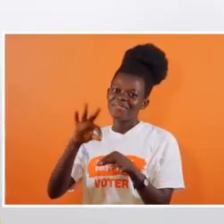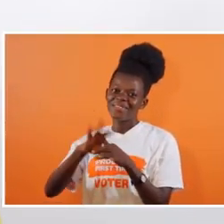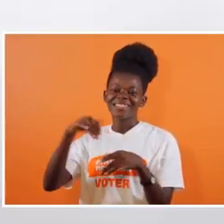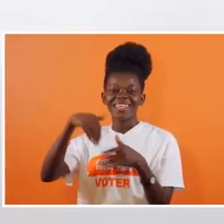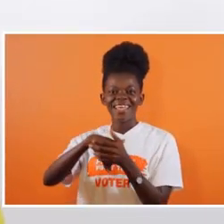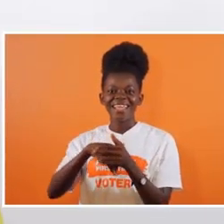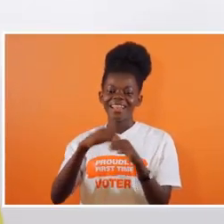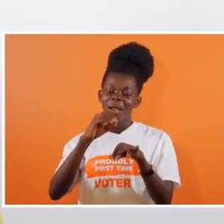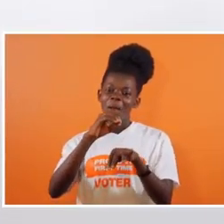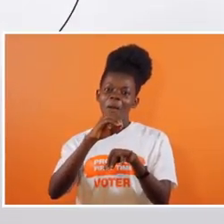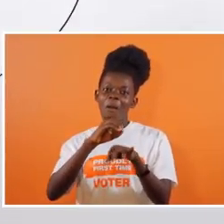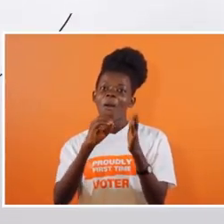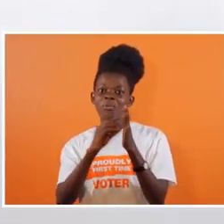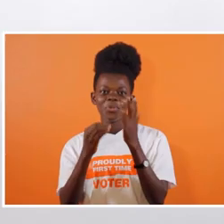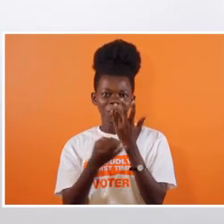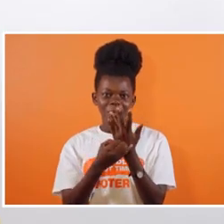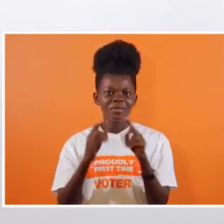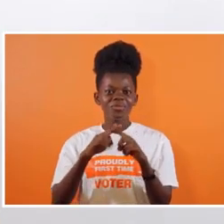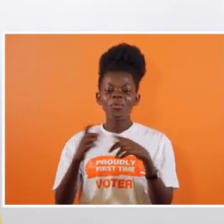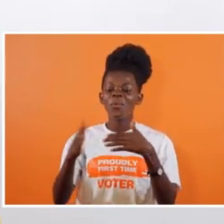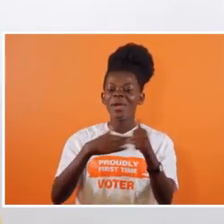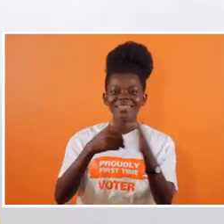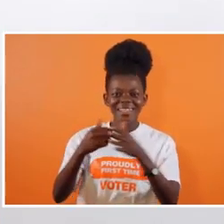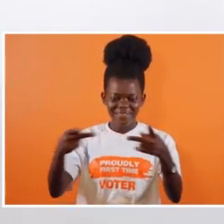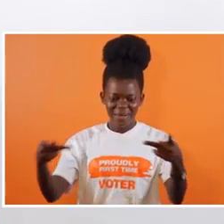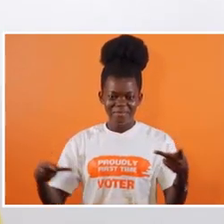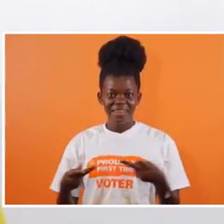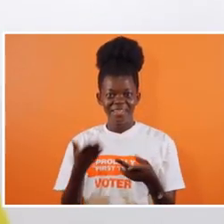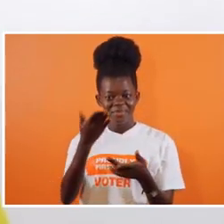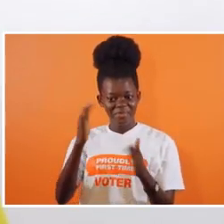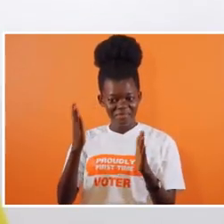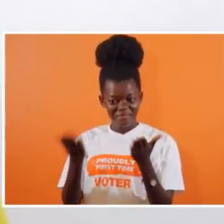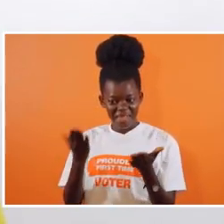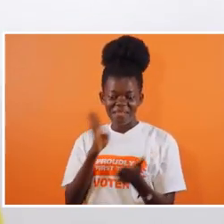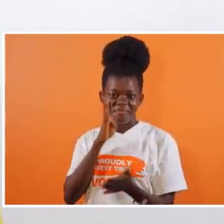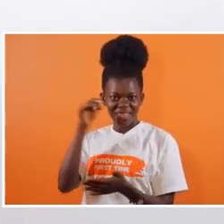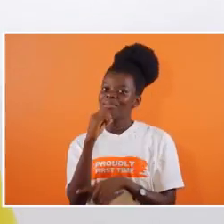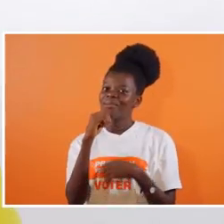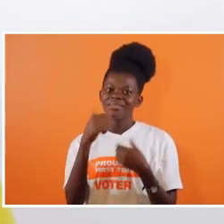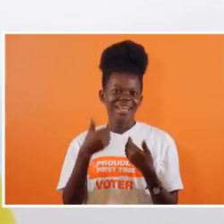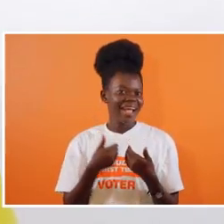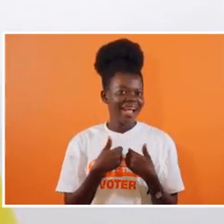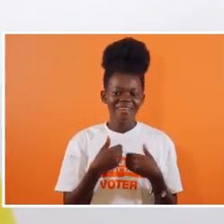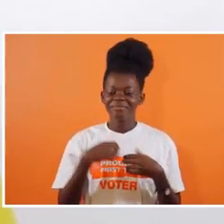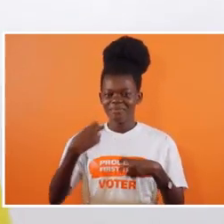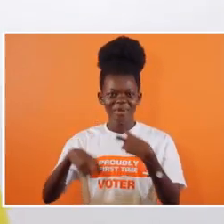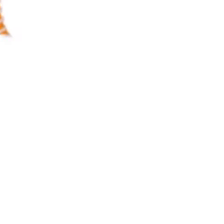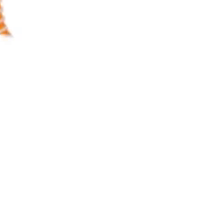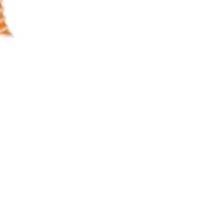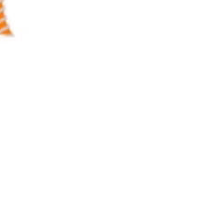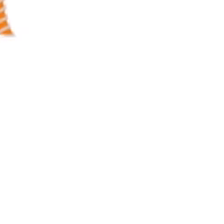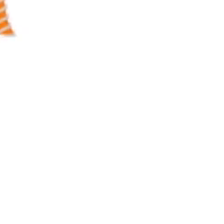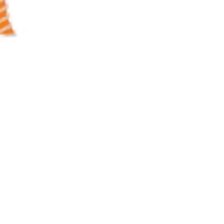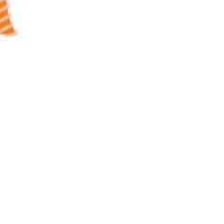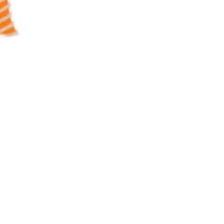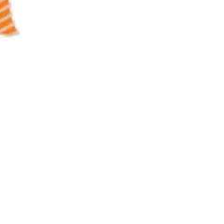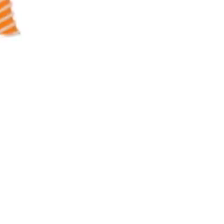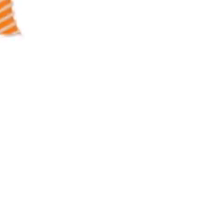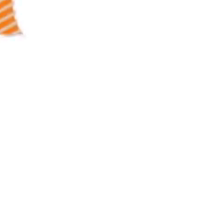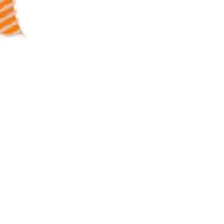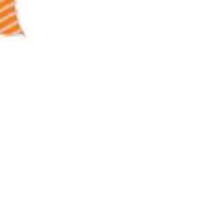october to anywhere you'll be in december no excuses you cannot be left out